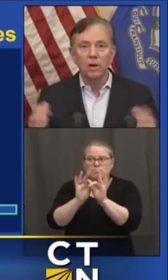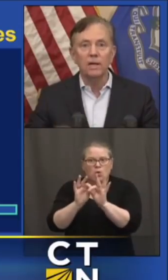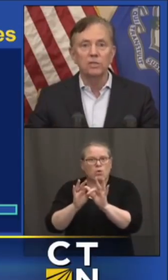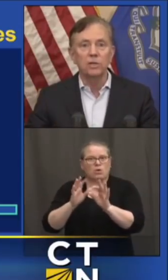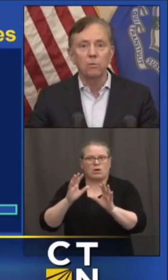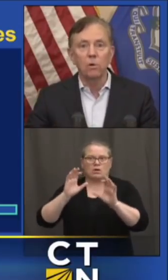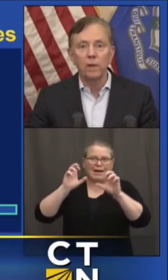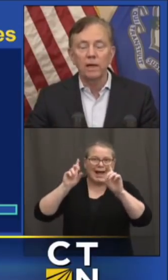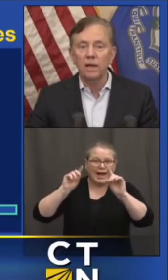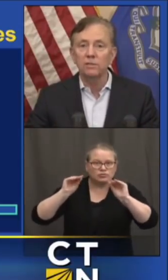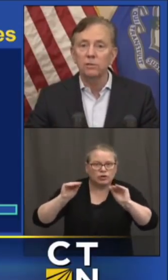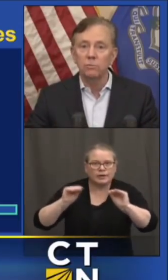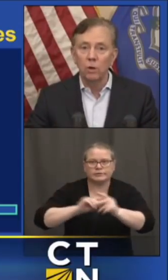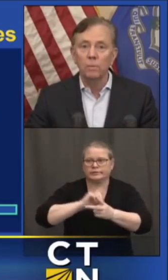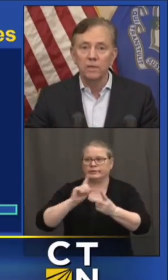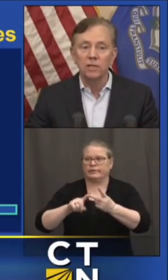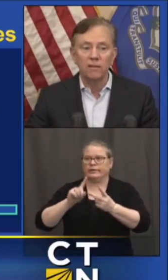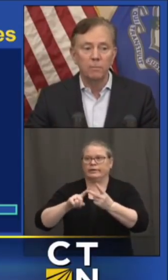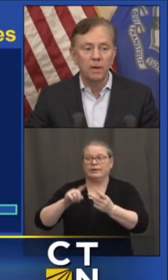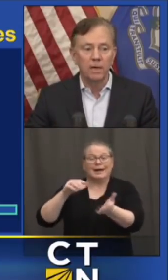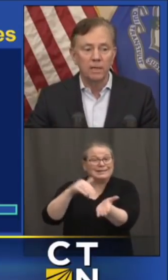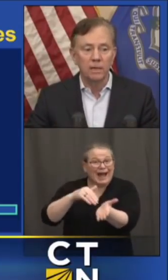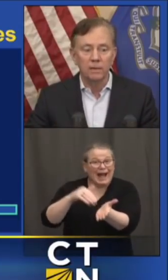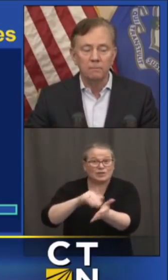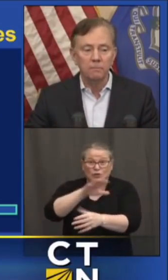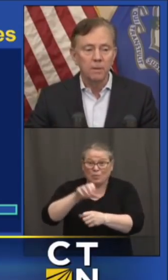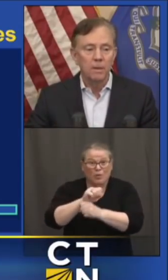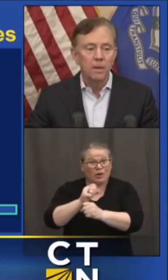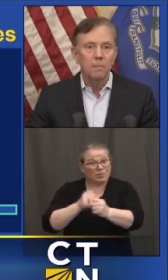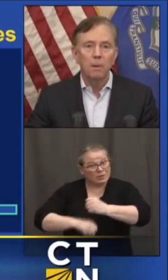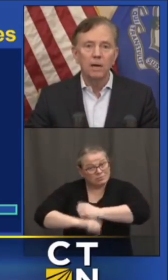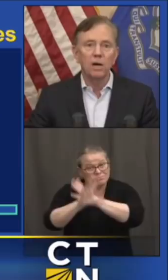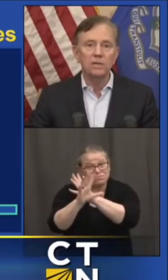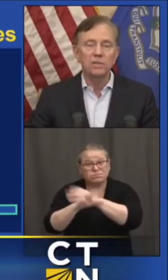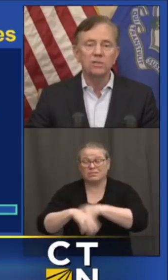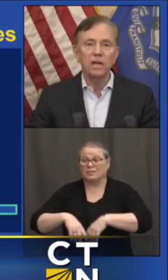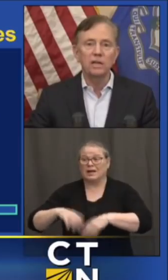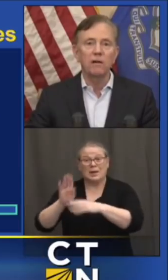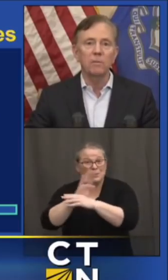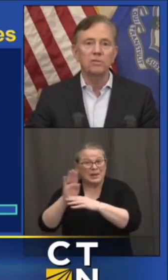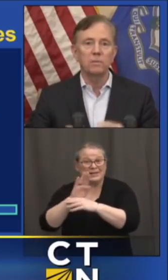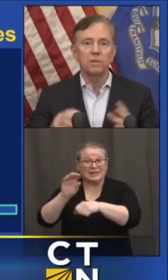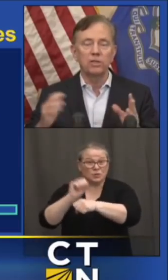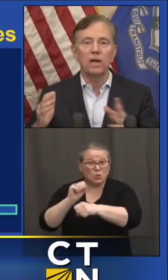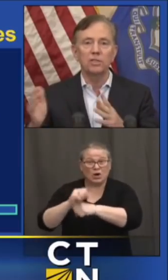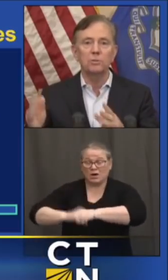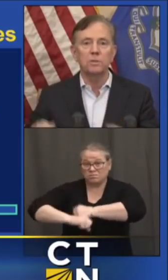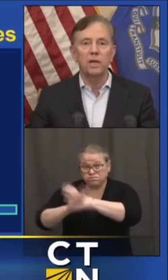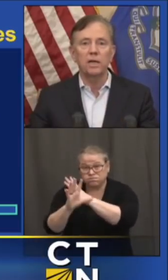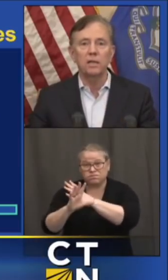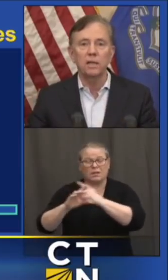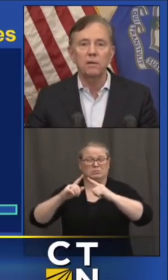big strategy to roll that out so nobody is left behind there. Modernizing